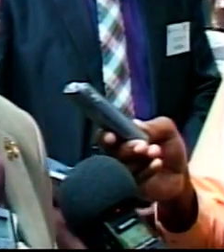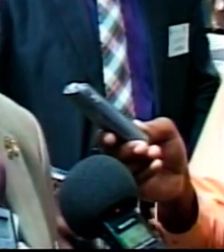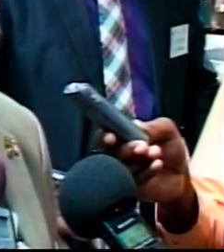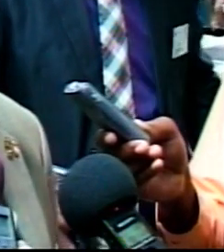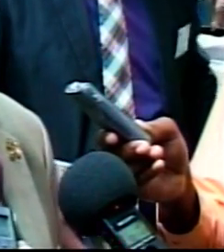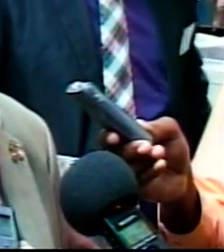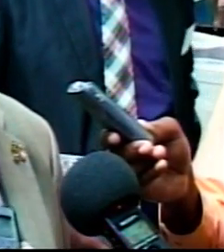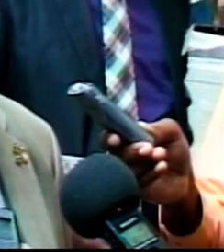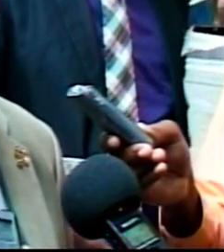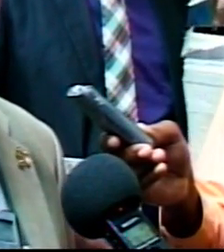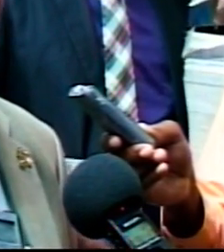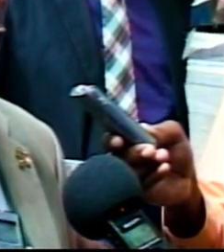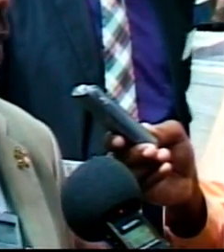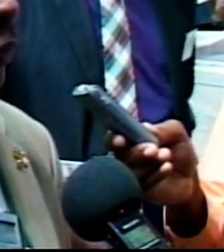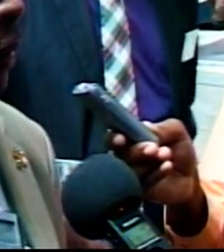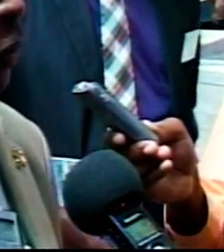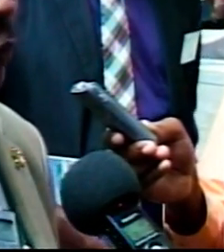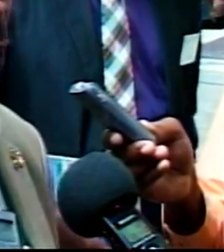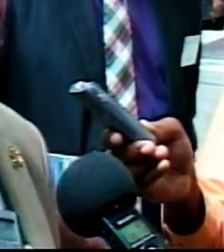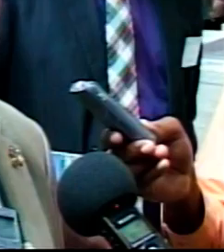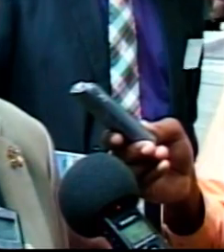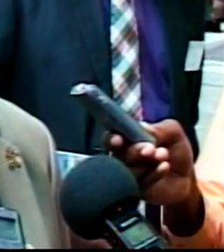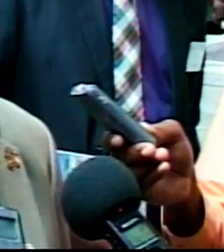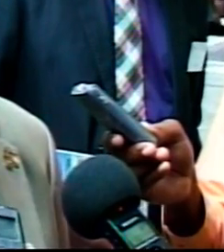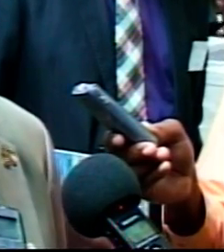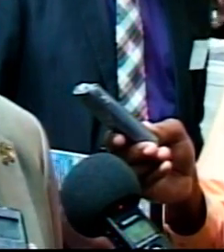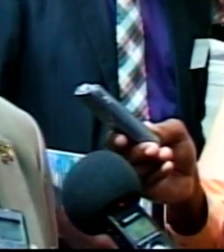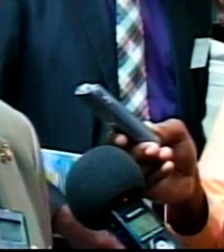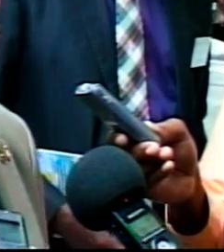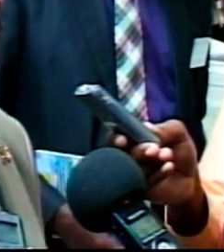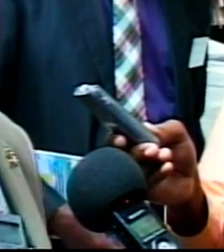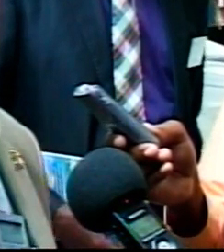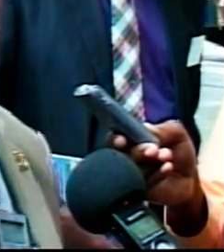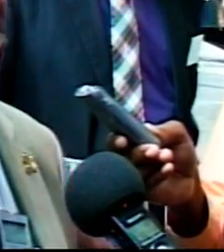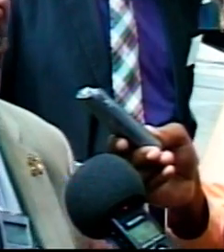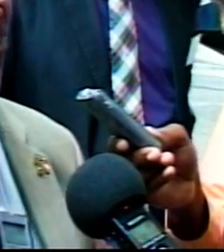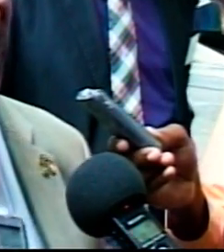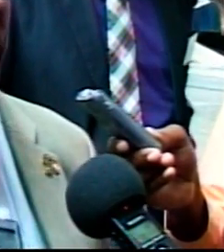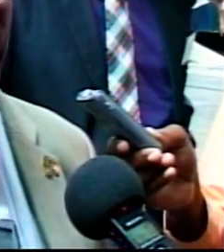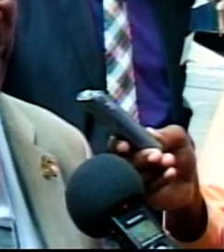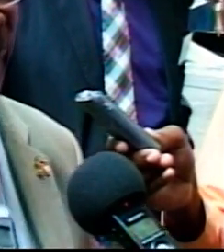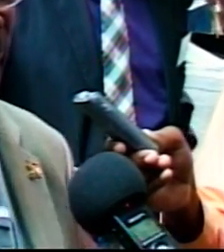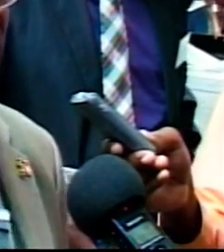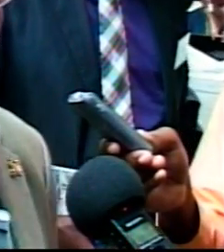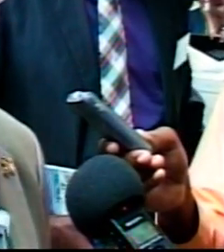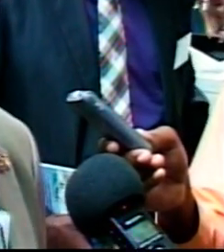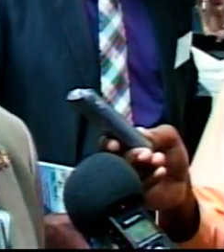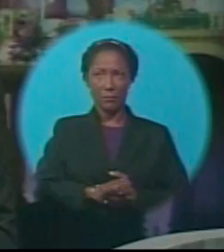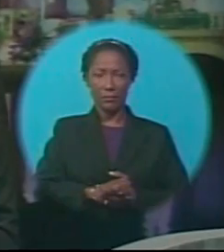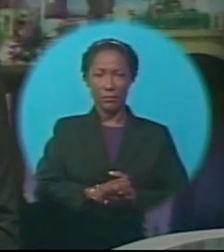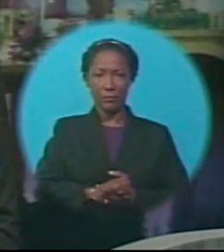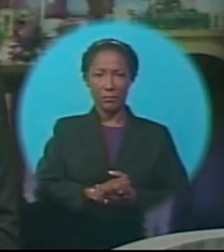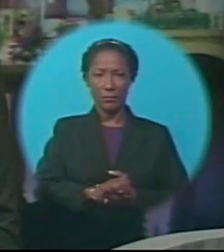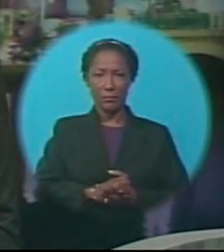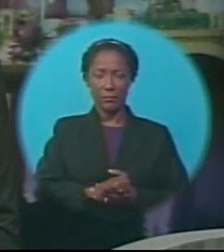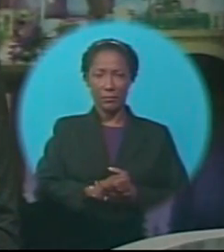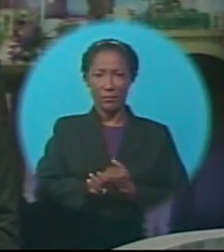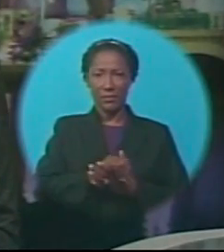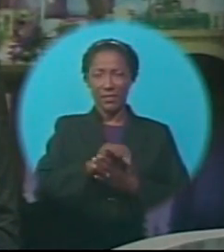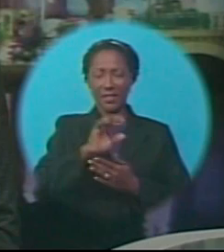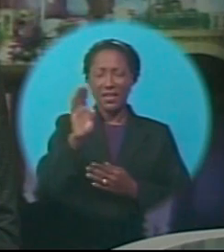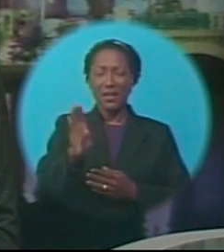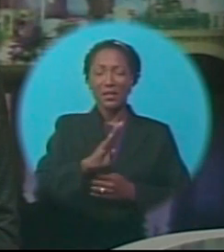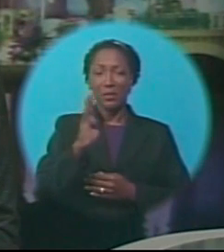that we will look after the vulnerable ones first, and nobody can accuse us of being political. The